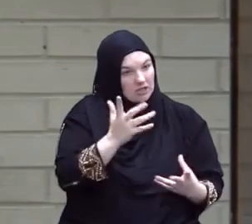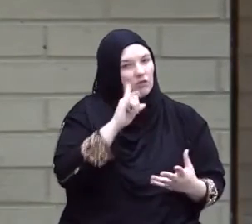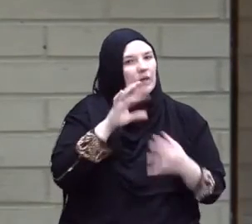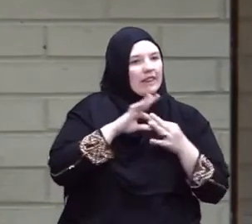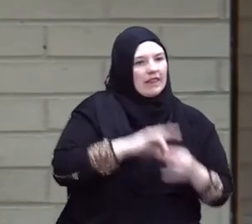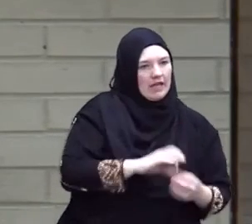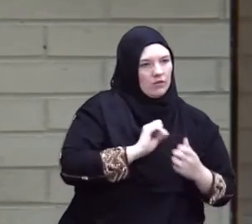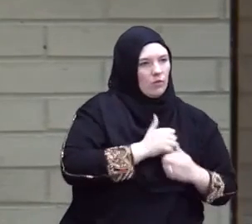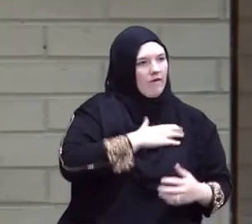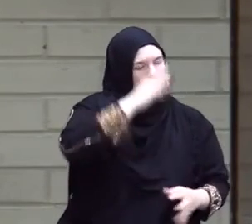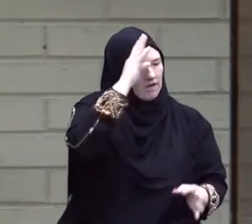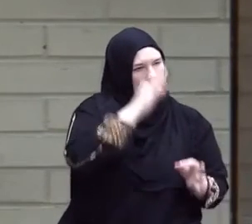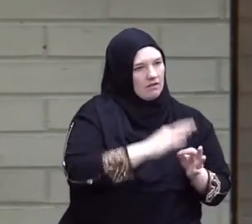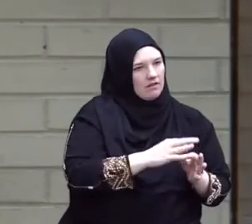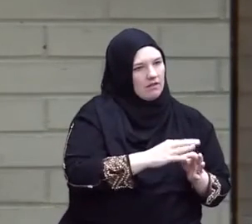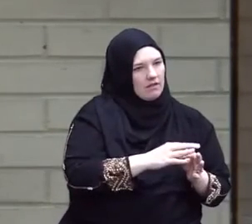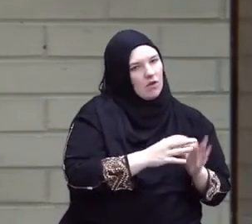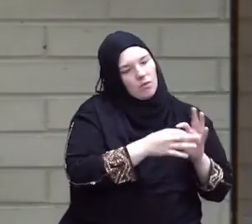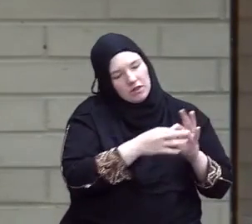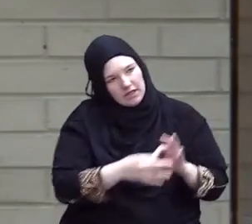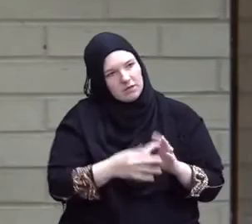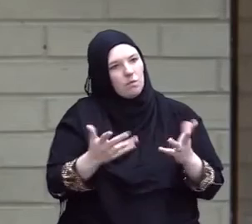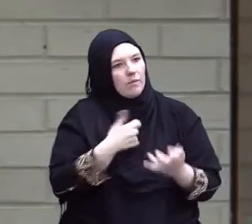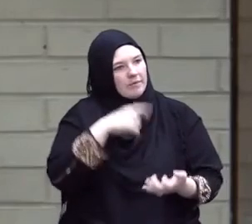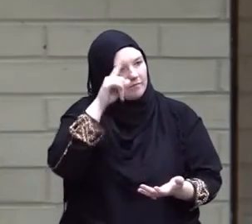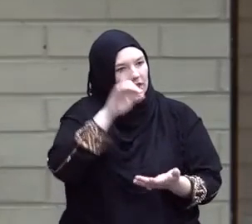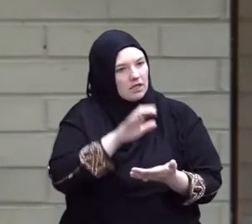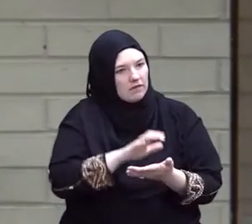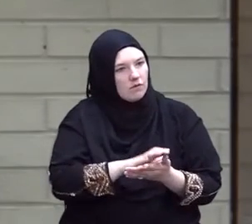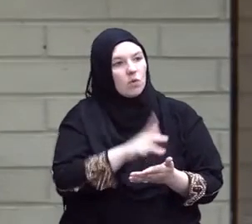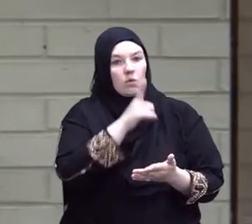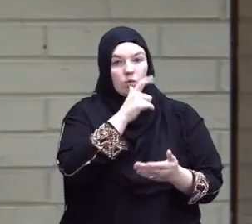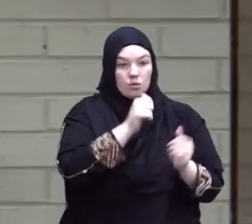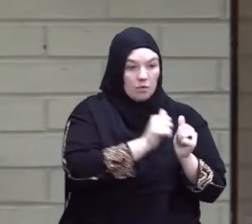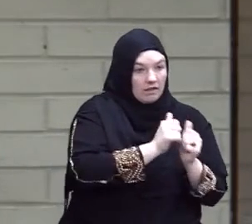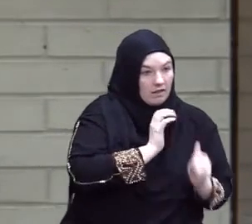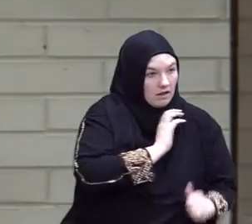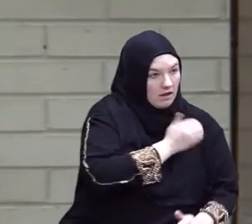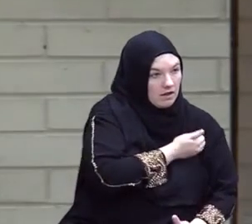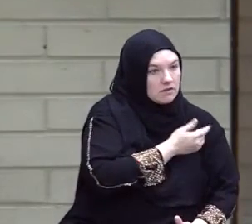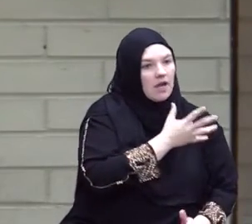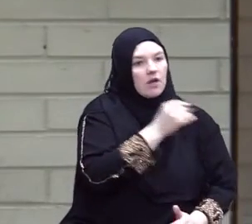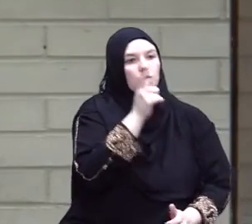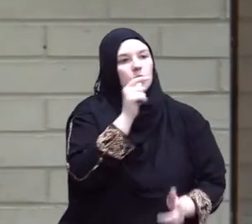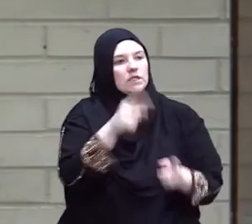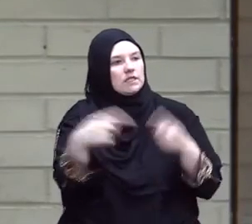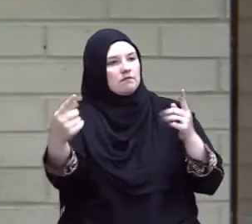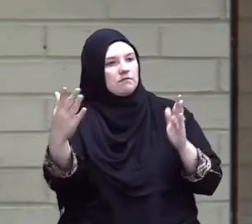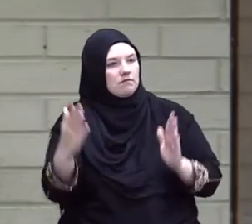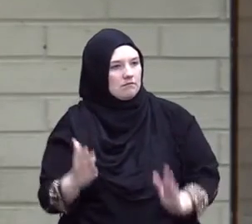fate. It is about where we are, who is with us, who is against us.